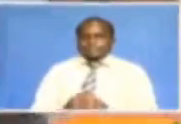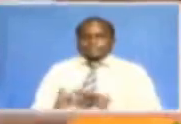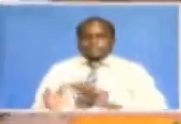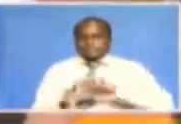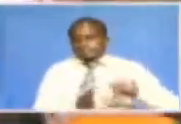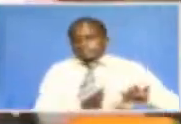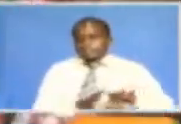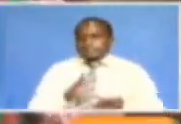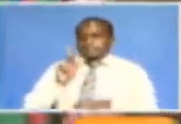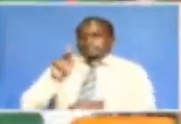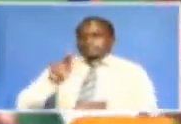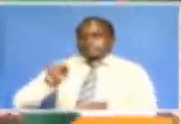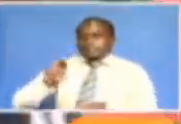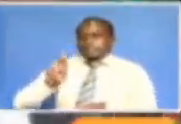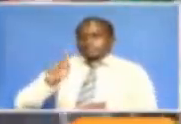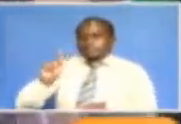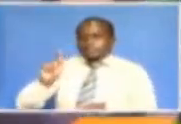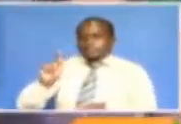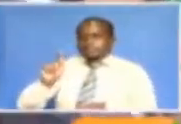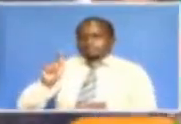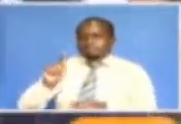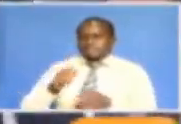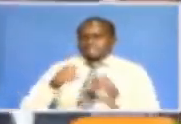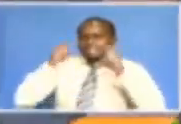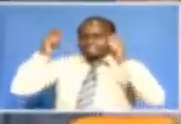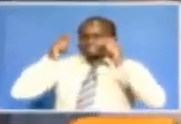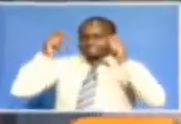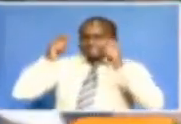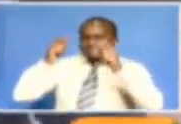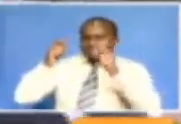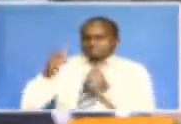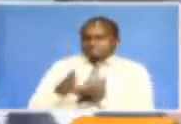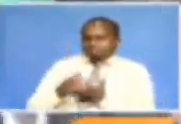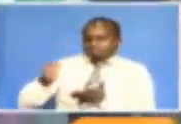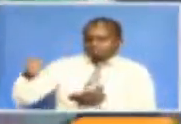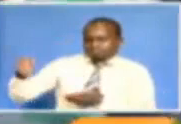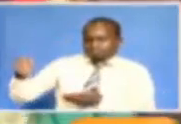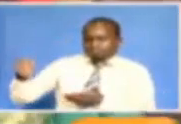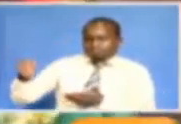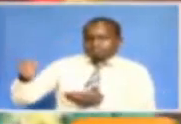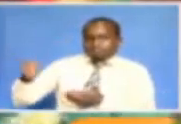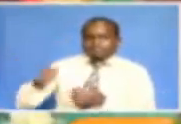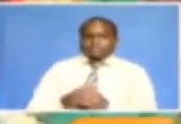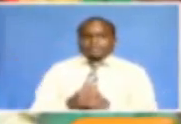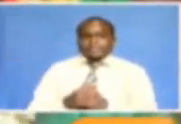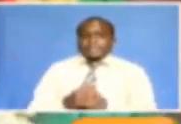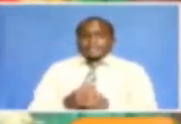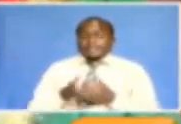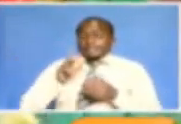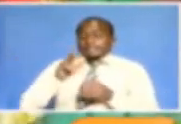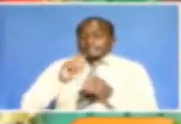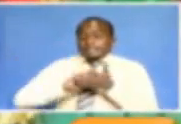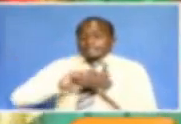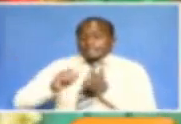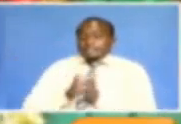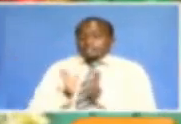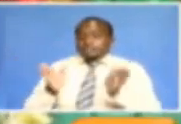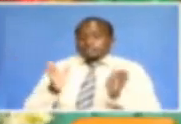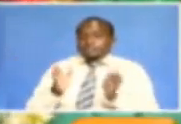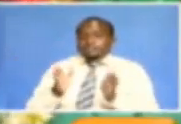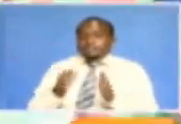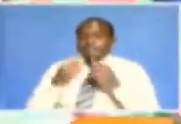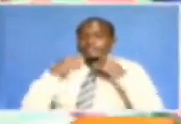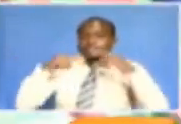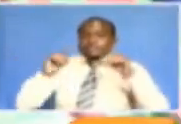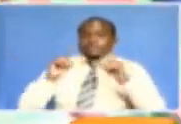Elsewhere, the Kenya National Union of Teachers has suspended the planned teacher strike that was to commence on Saturday, 1st September. Nat Secretary General Wilson Sossion has